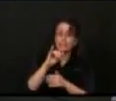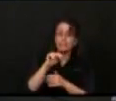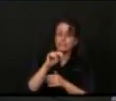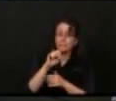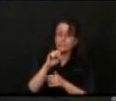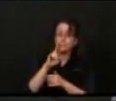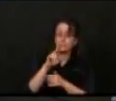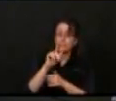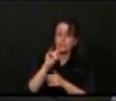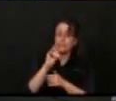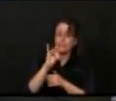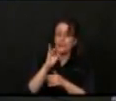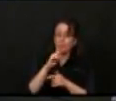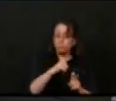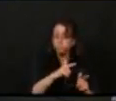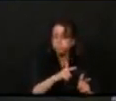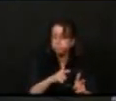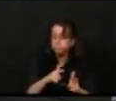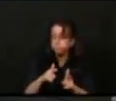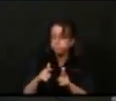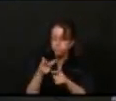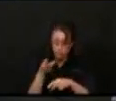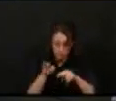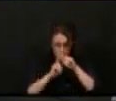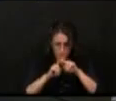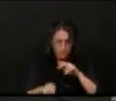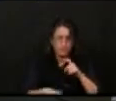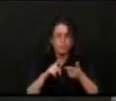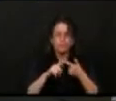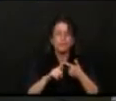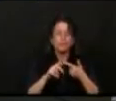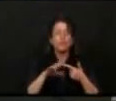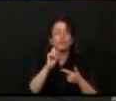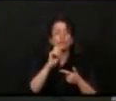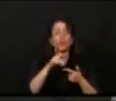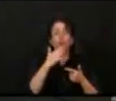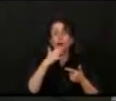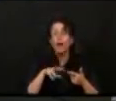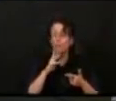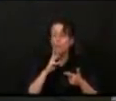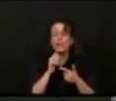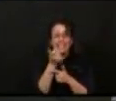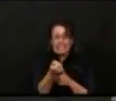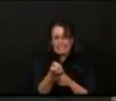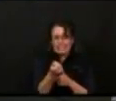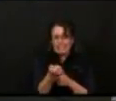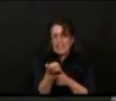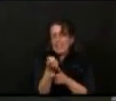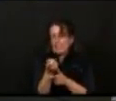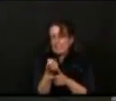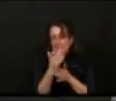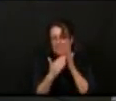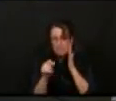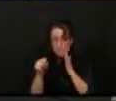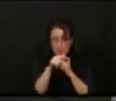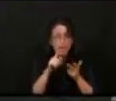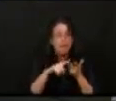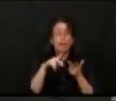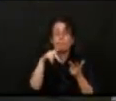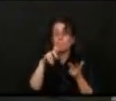lot of solar hot water. We've done some photovoltaics, a limited amount, occasionally pellet boilers.